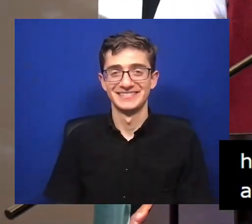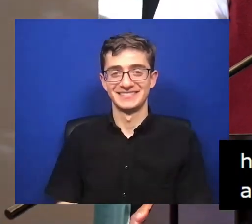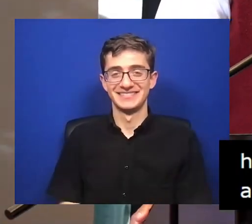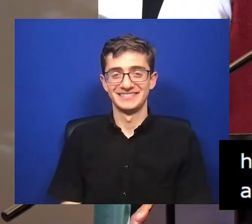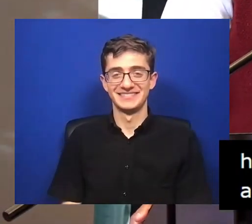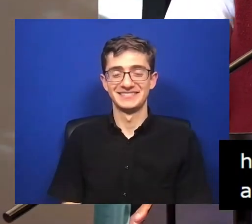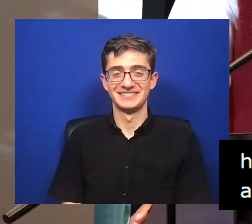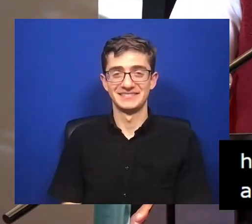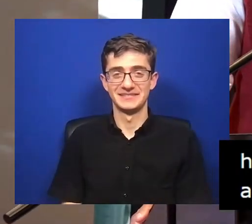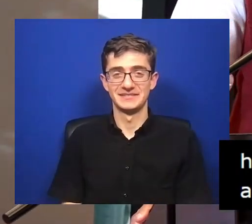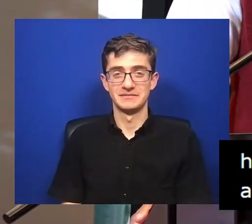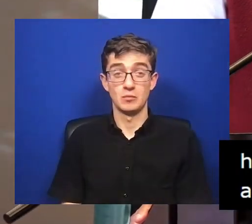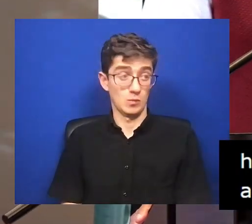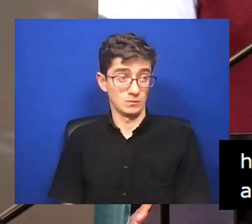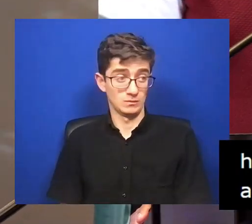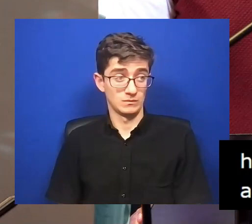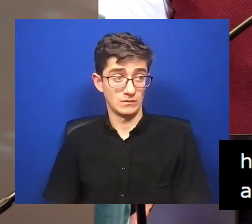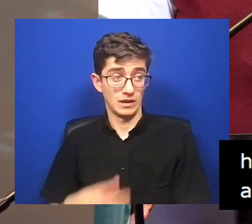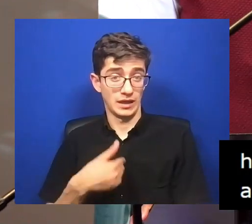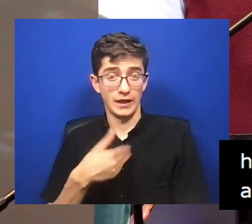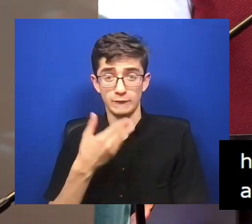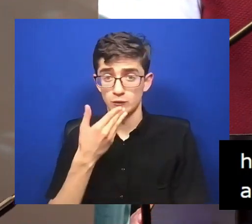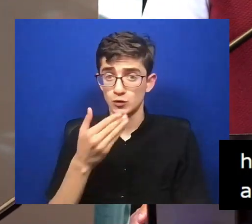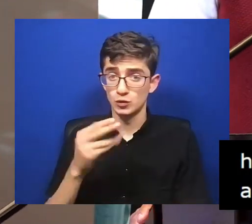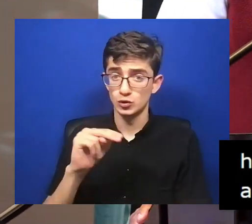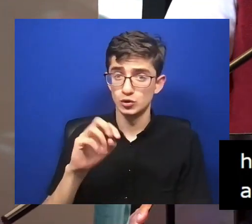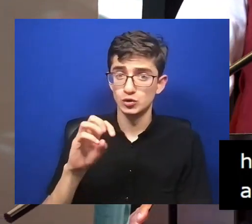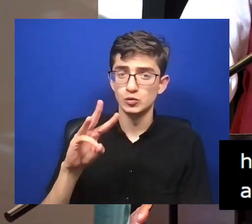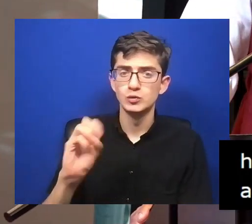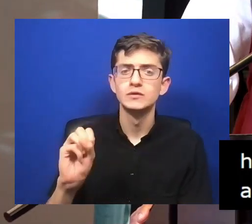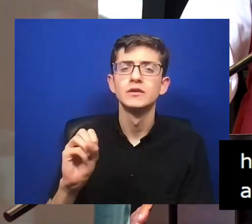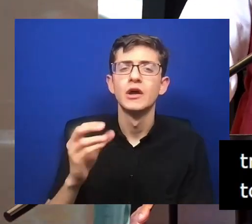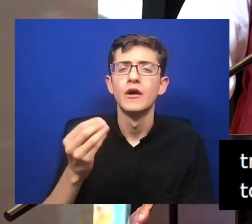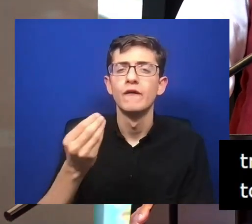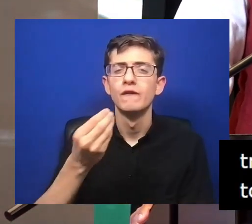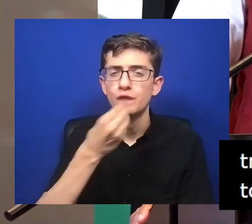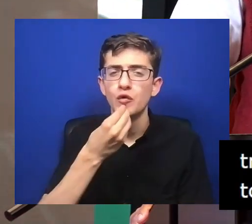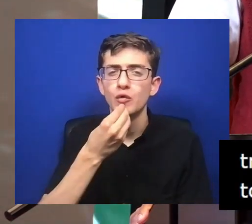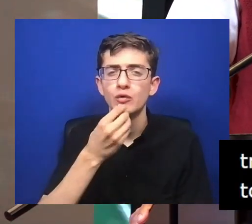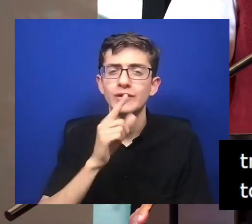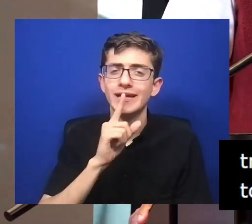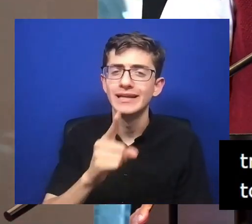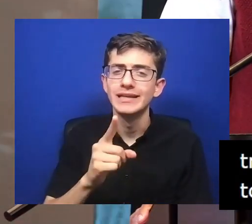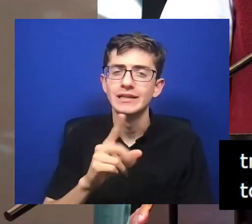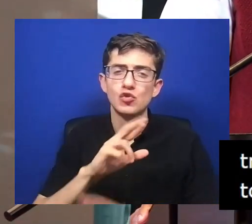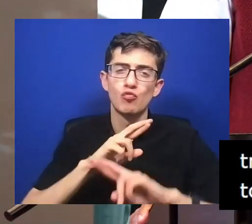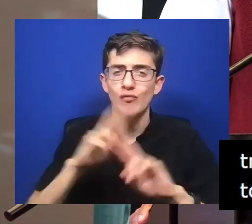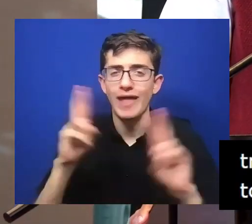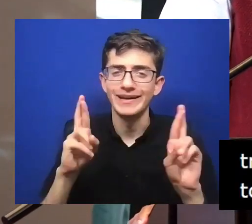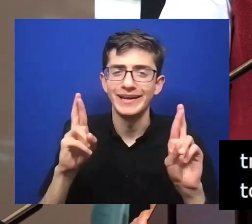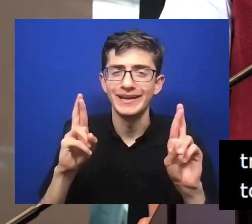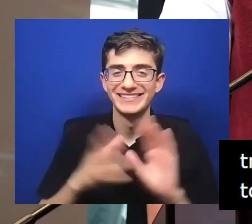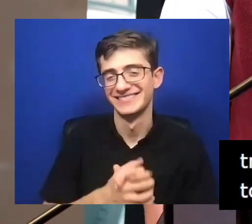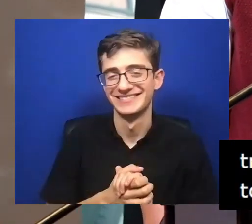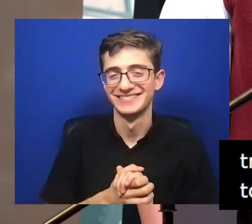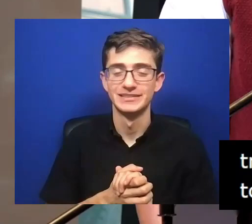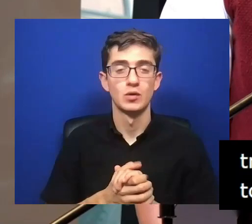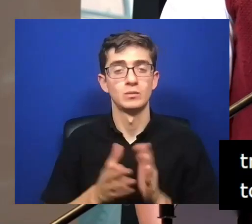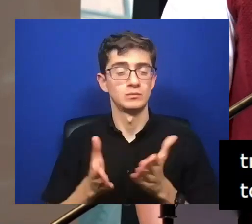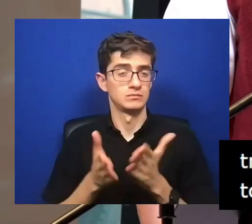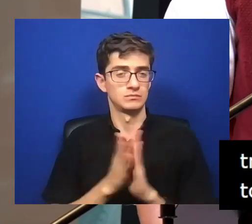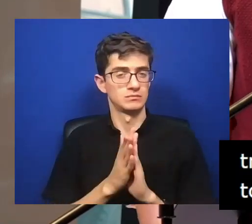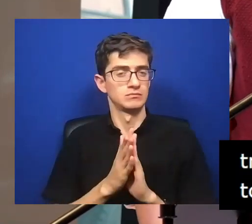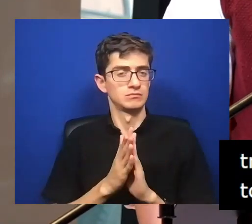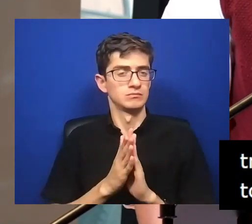Well, I do have good news. The food is ready, so we're going to ask you to certainly get ready for